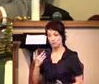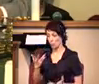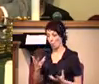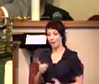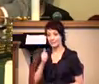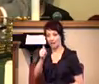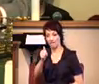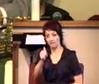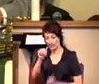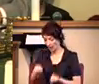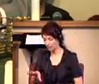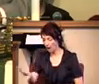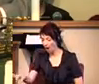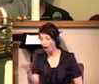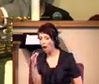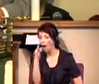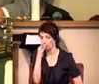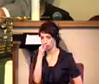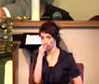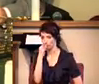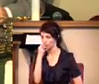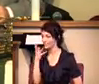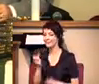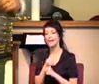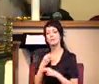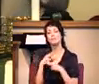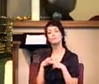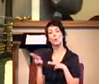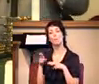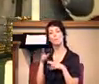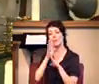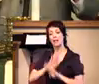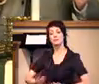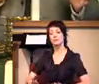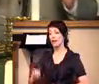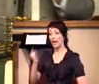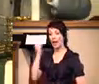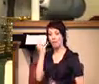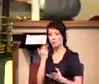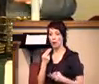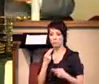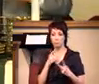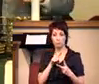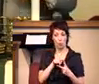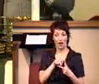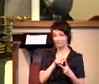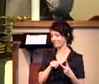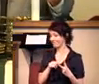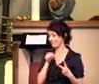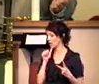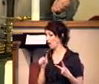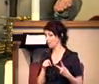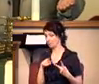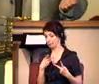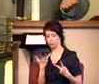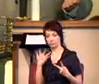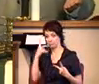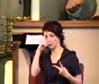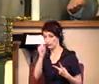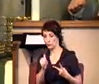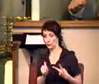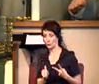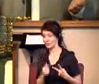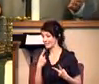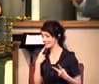that, put it on your tongue, and you'll get a blessing. If you would just like to have the blessing without the elements, that's available. Just tell